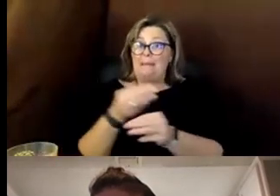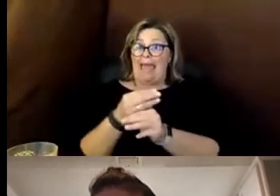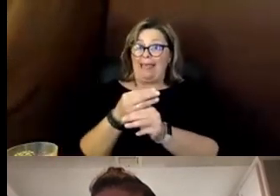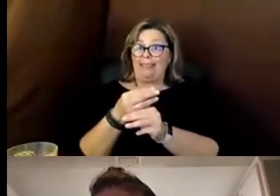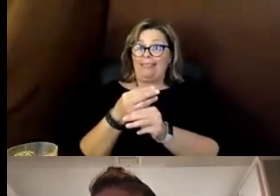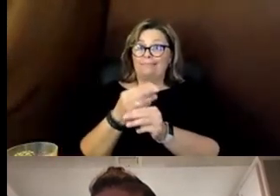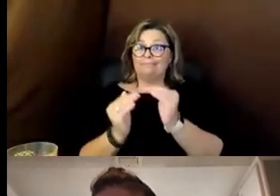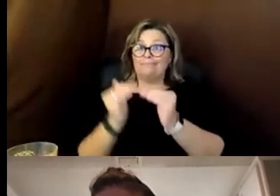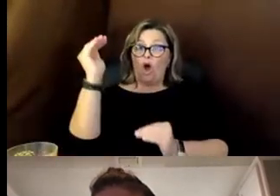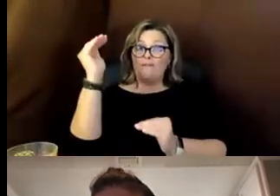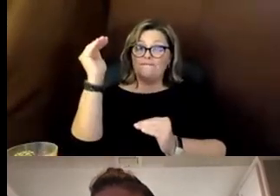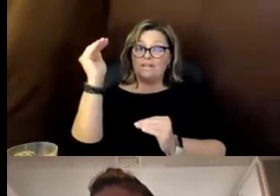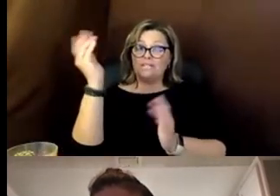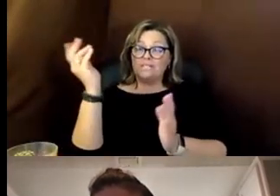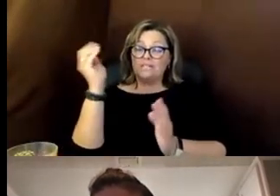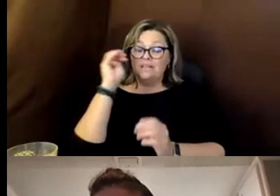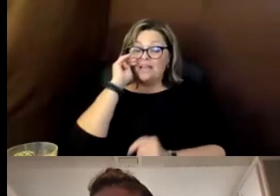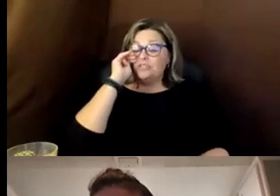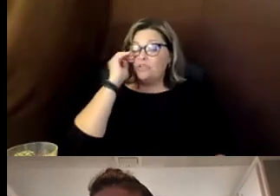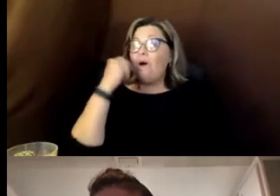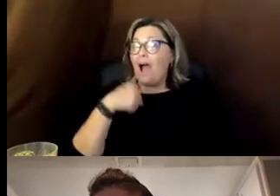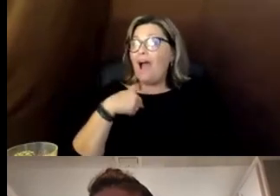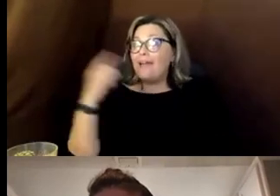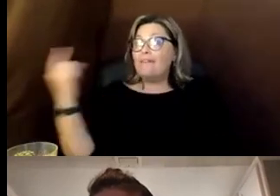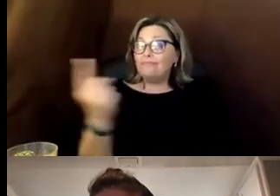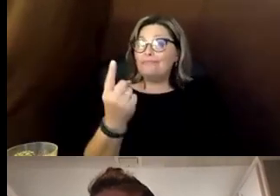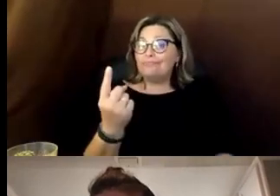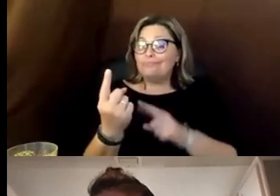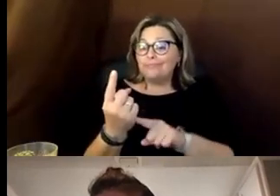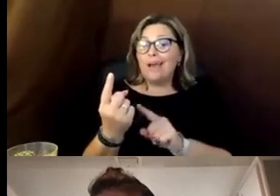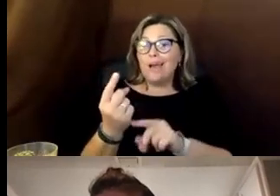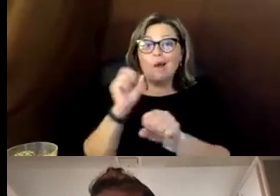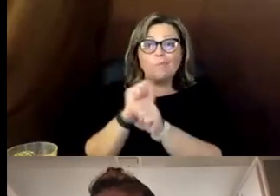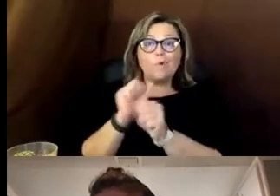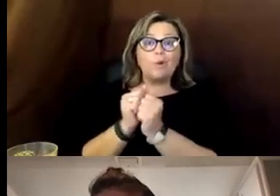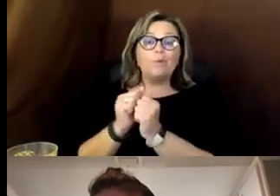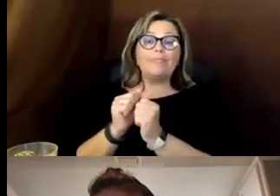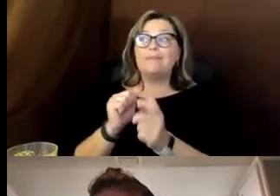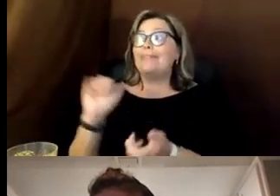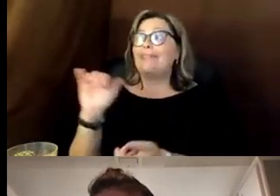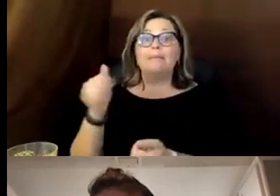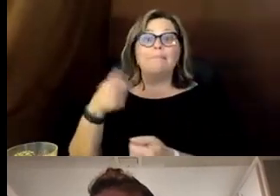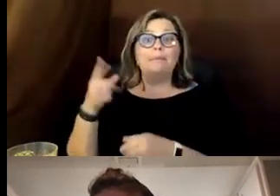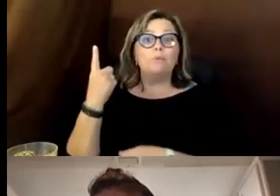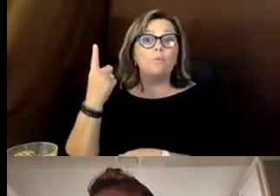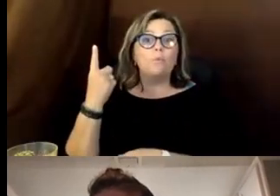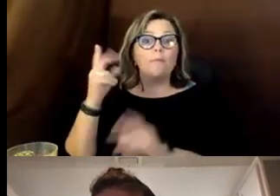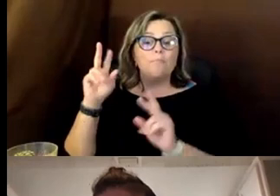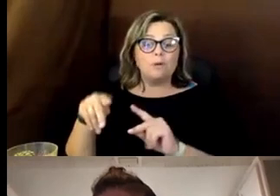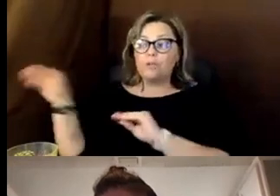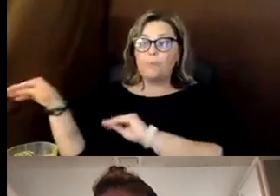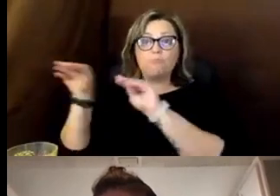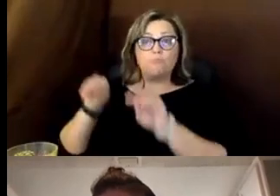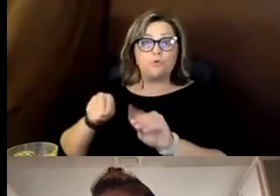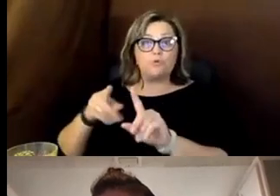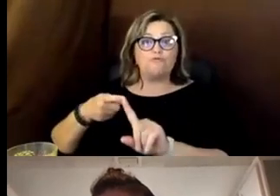some really difficult cases where we've worked with seniors who came from out of state to live, one that I'm thinking of in the Reading area.